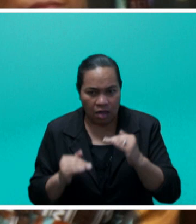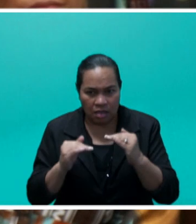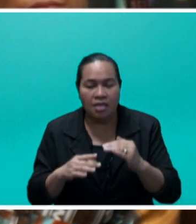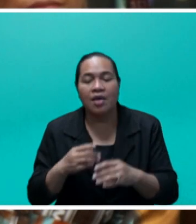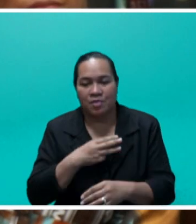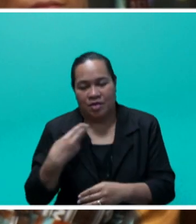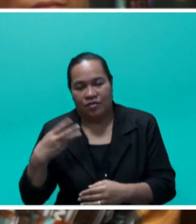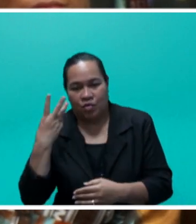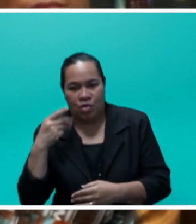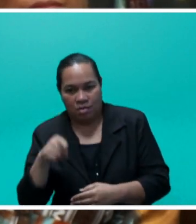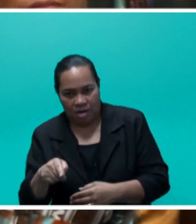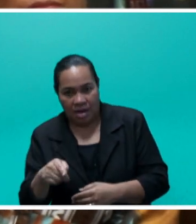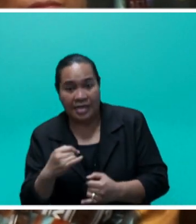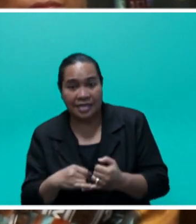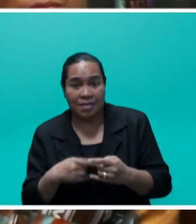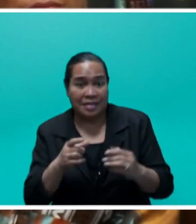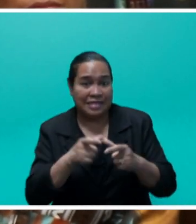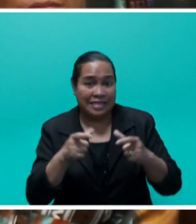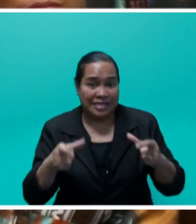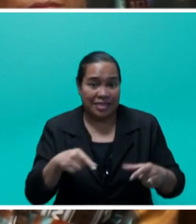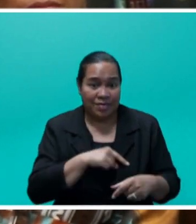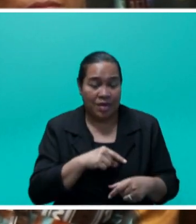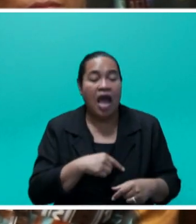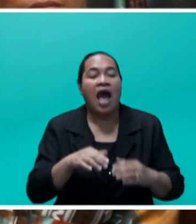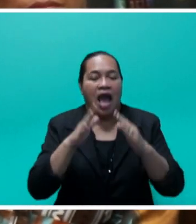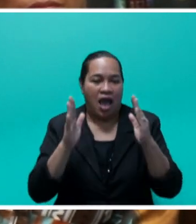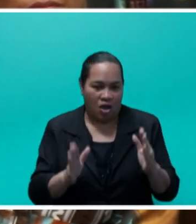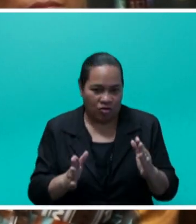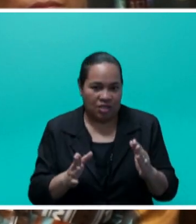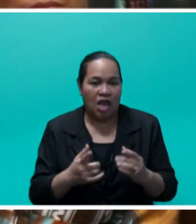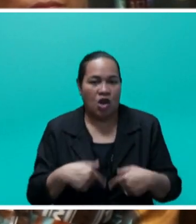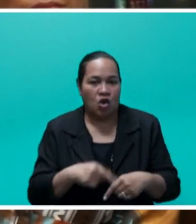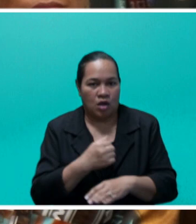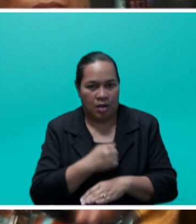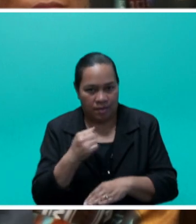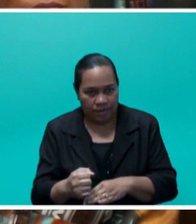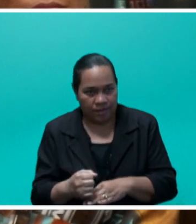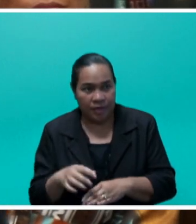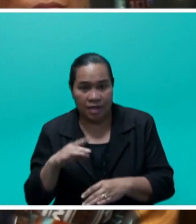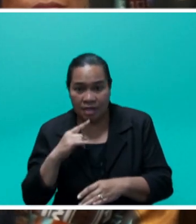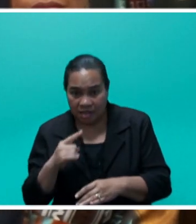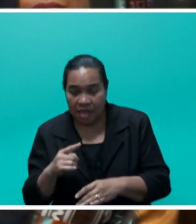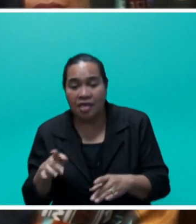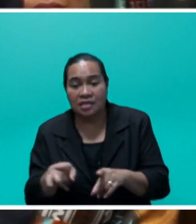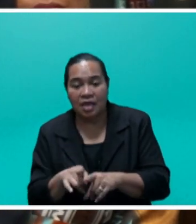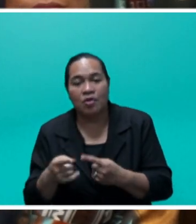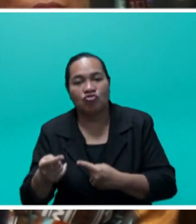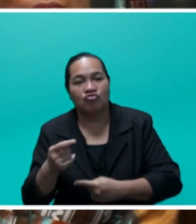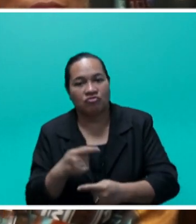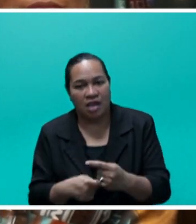Sustainable Cities and Communities, Ministry of Housing and Local Government. Responsible Consumption and Production, again, Ministry of Trade and